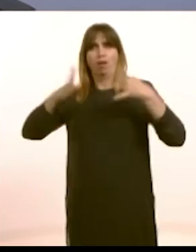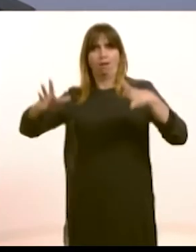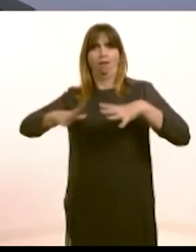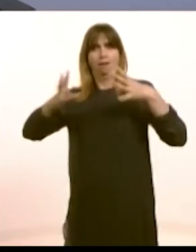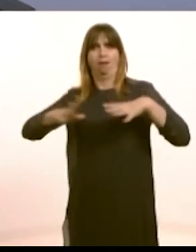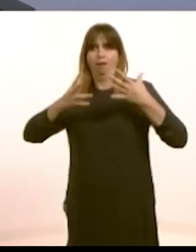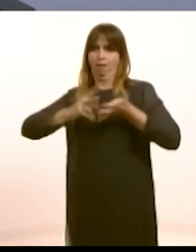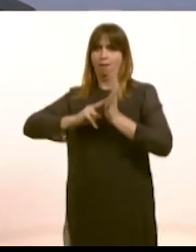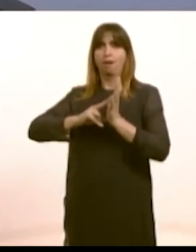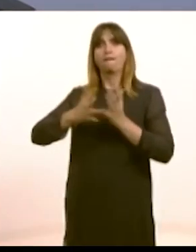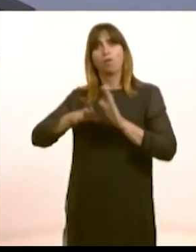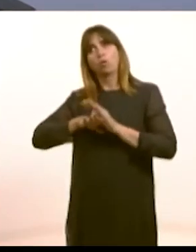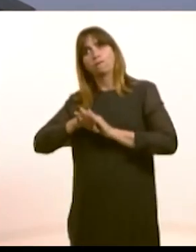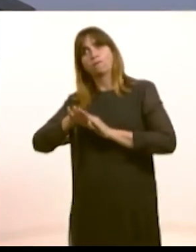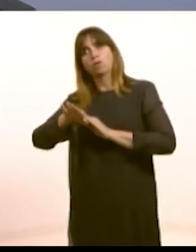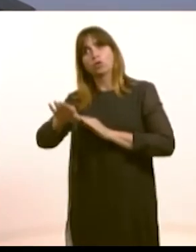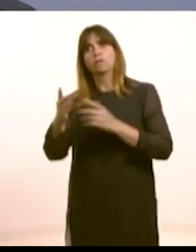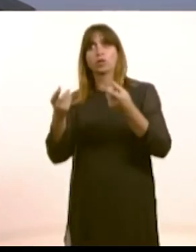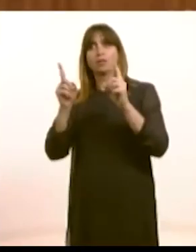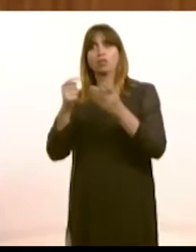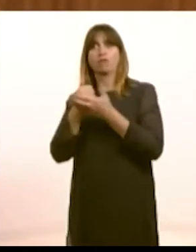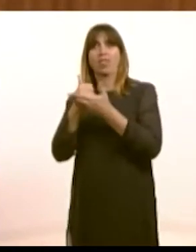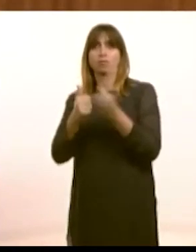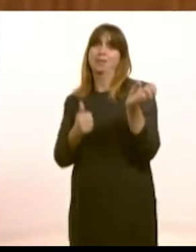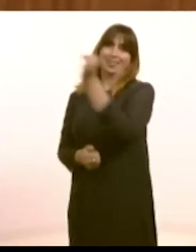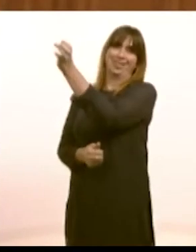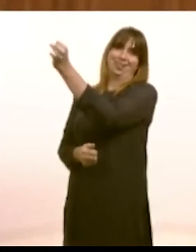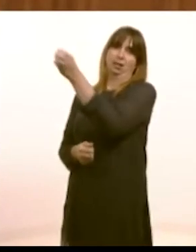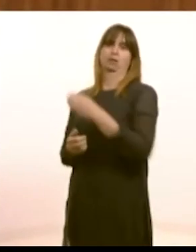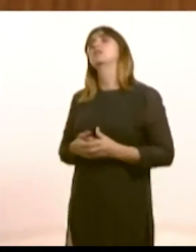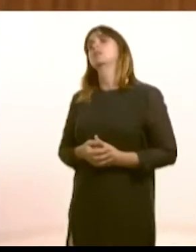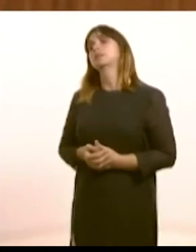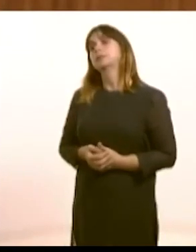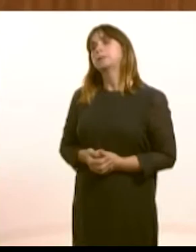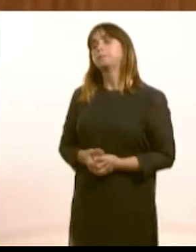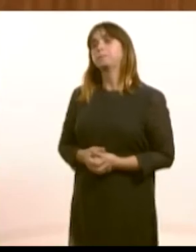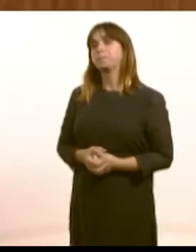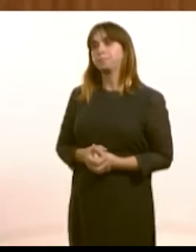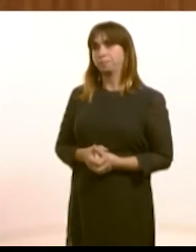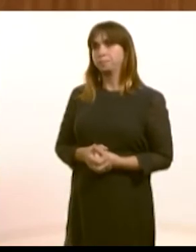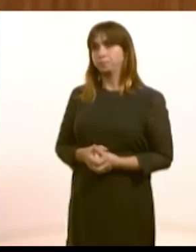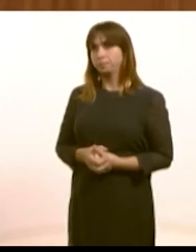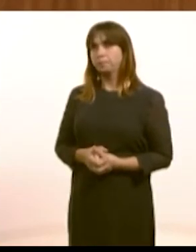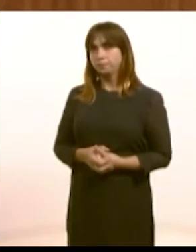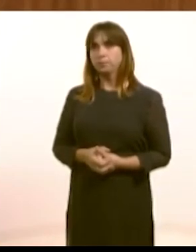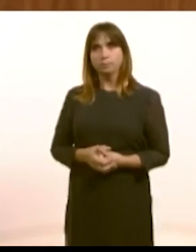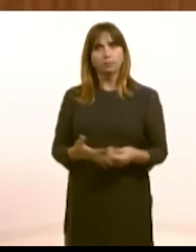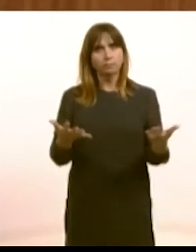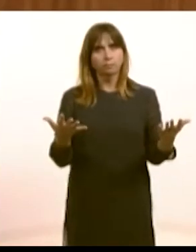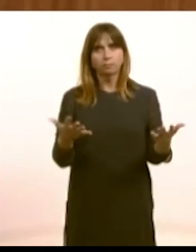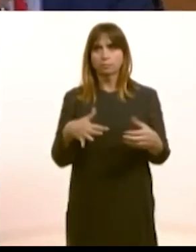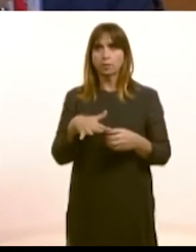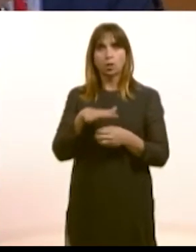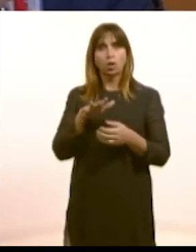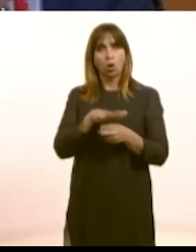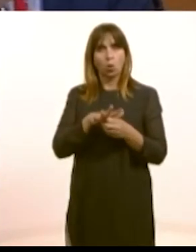of directors of therapies and health sciences? Yes, I mean, first of all, we would expect local health boards